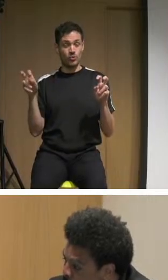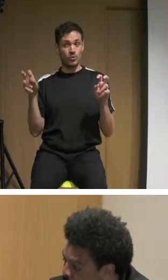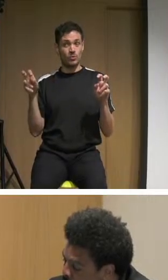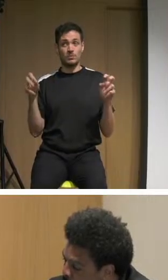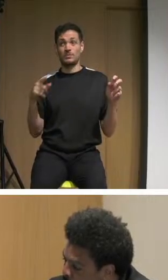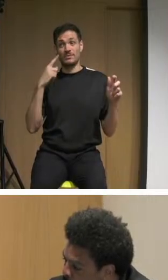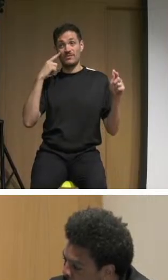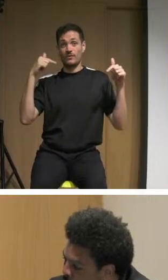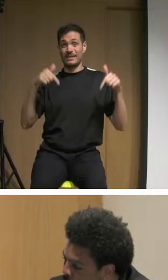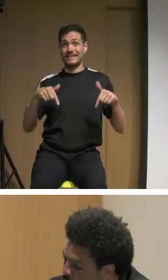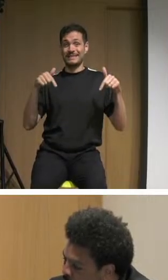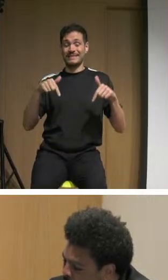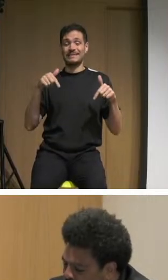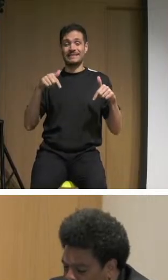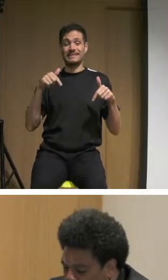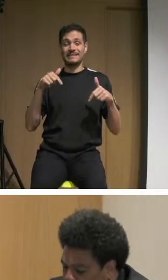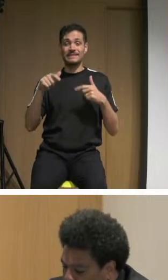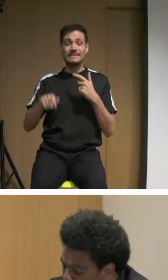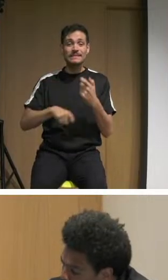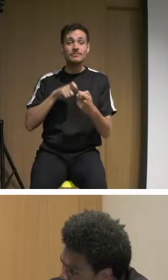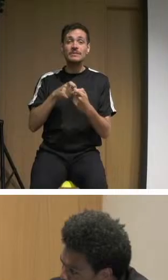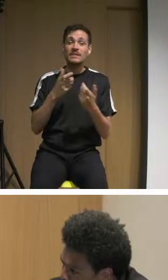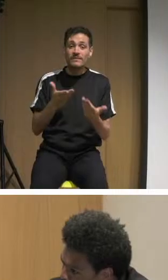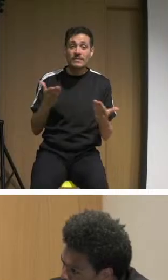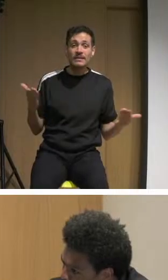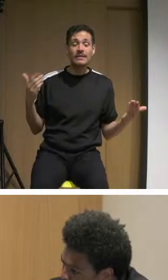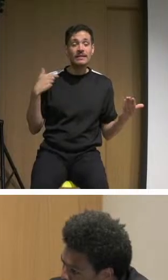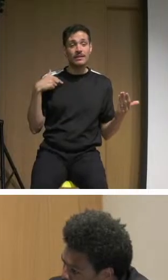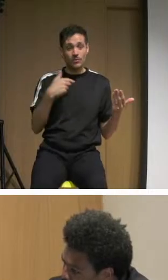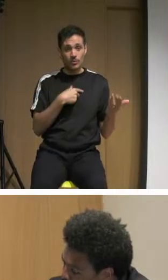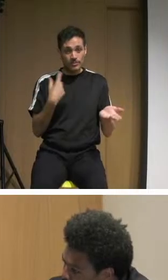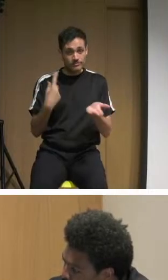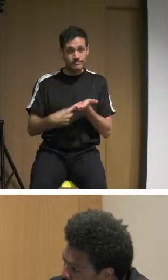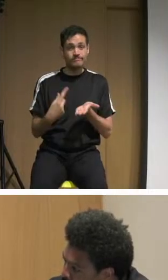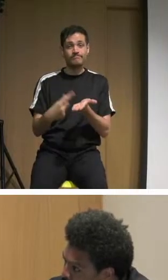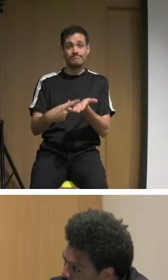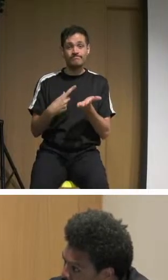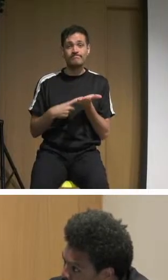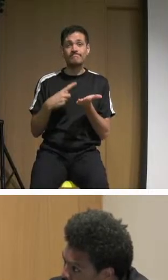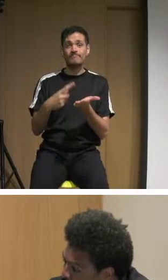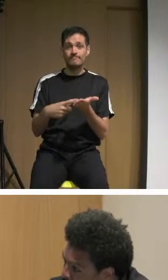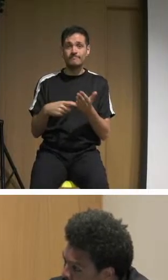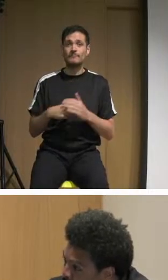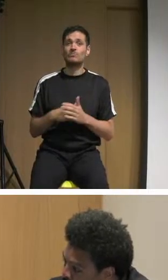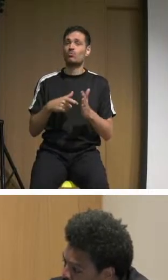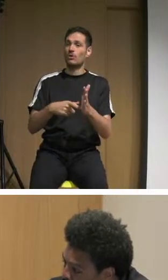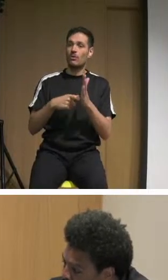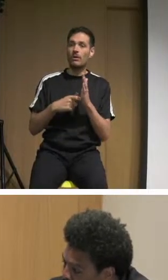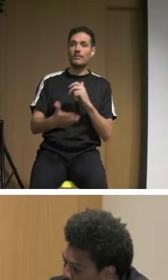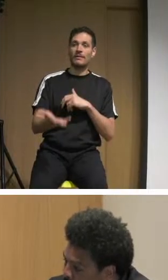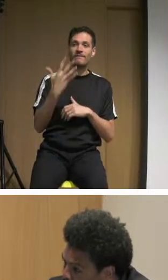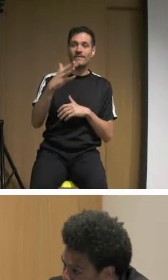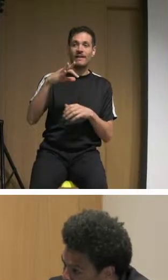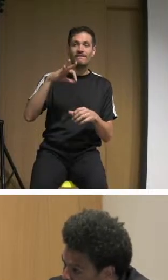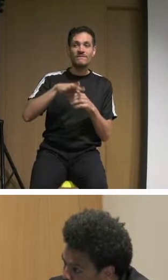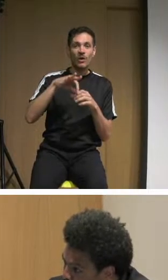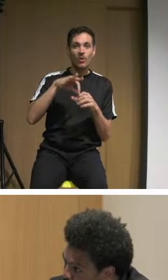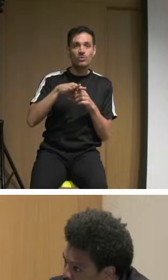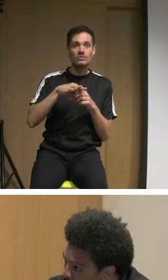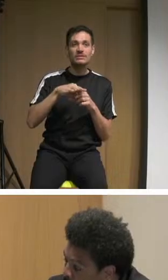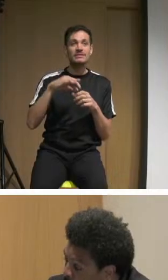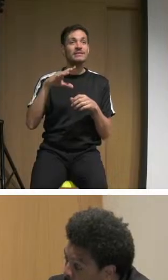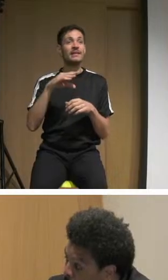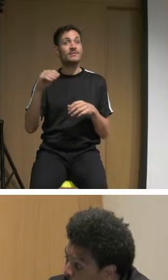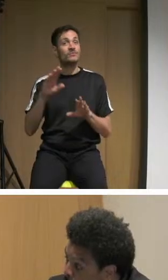this particular thing that we're considering of necessary 5 votes, and we did not have 5